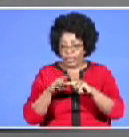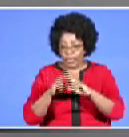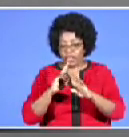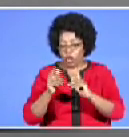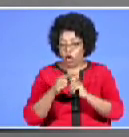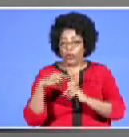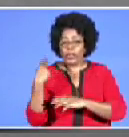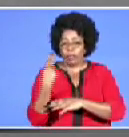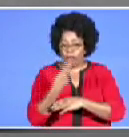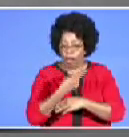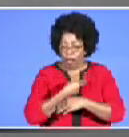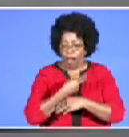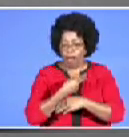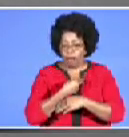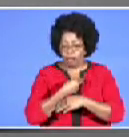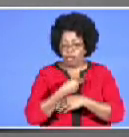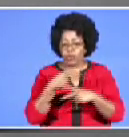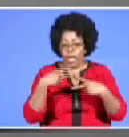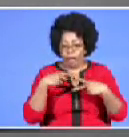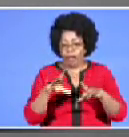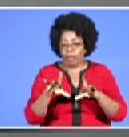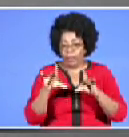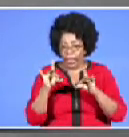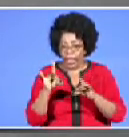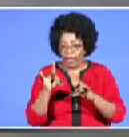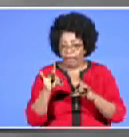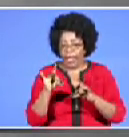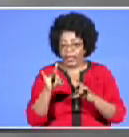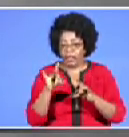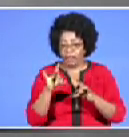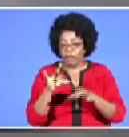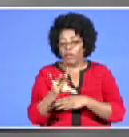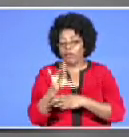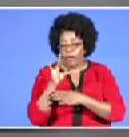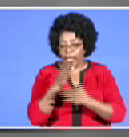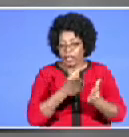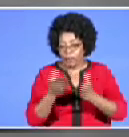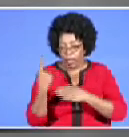know, and we'll devise a plan for you. If it